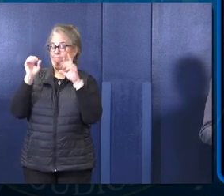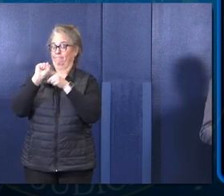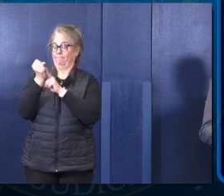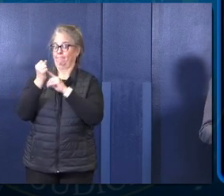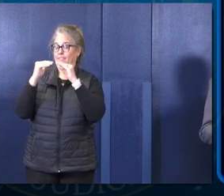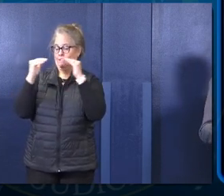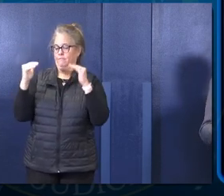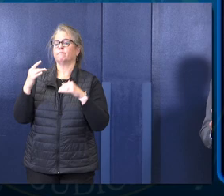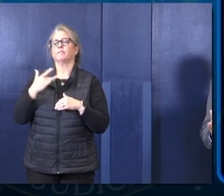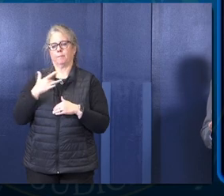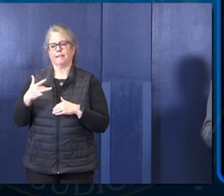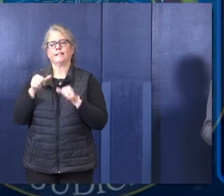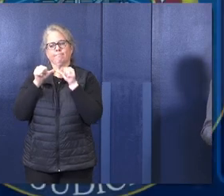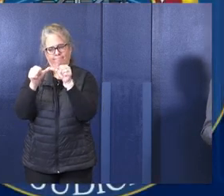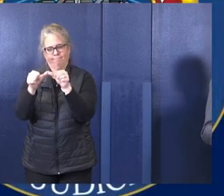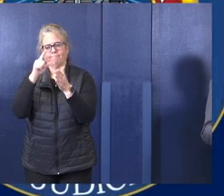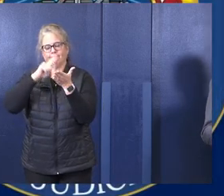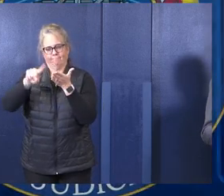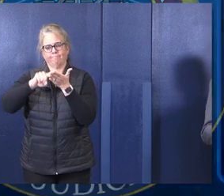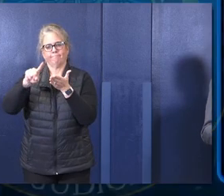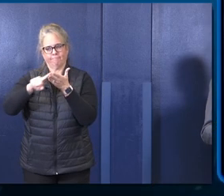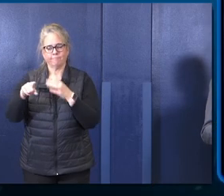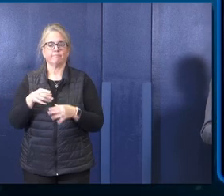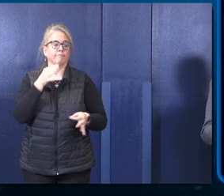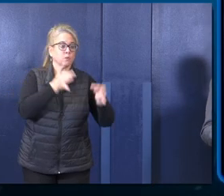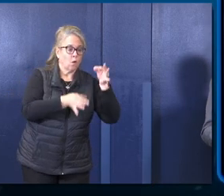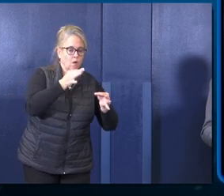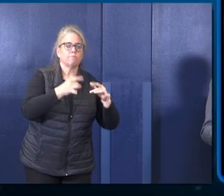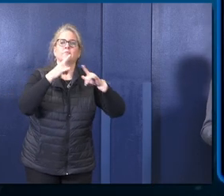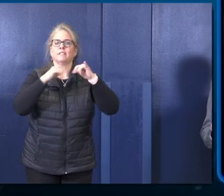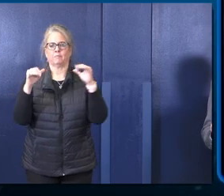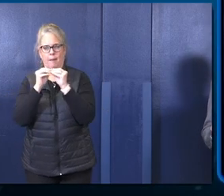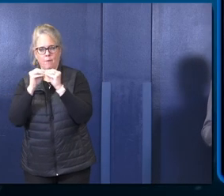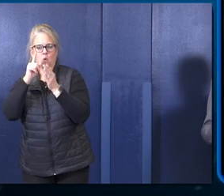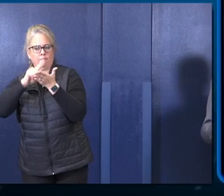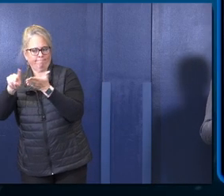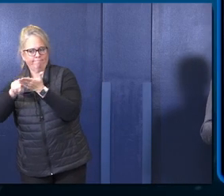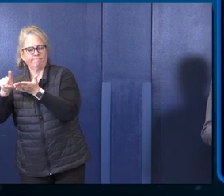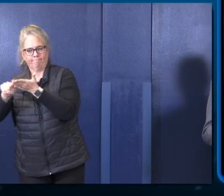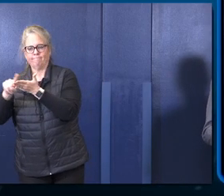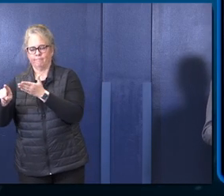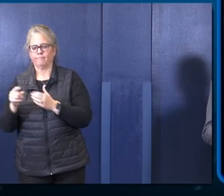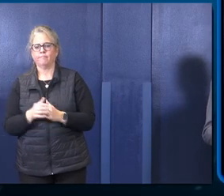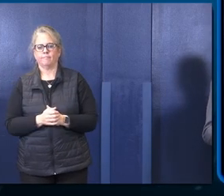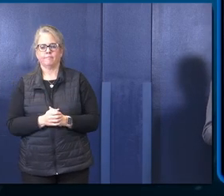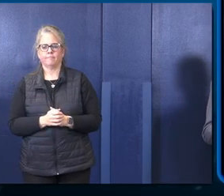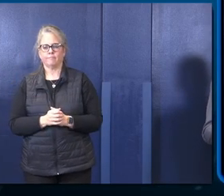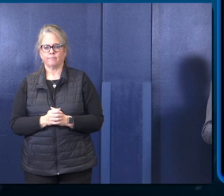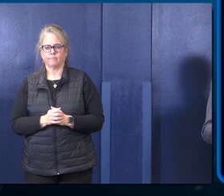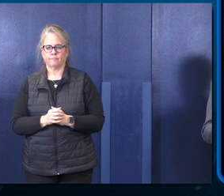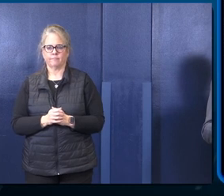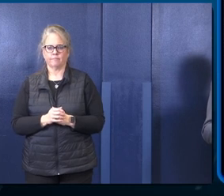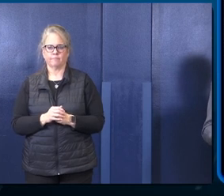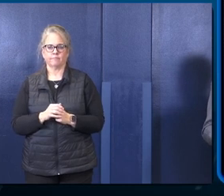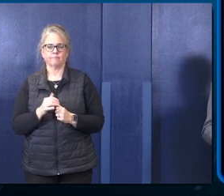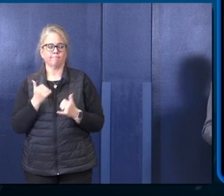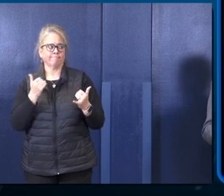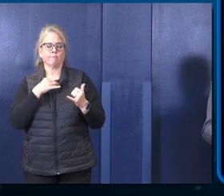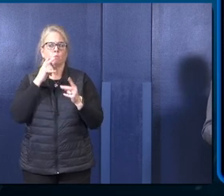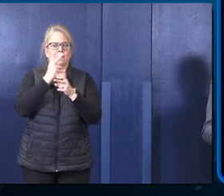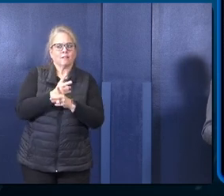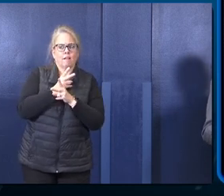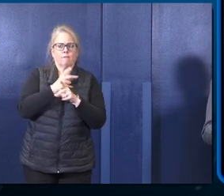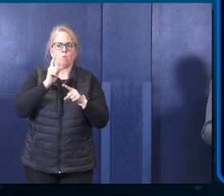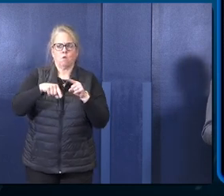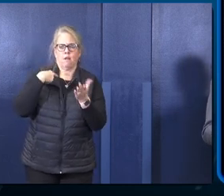court. Because of that, we're going to be very careful about what we share and don't share in these sorts of settings. The reason for that